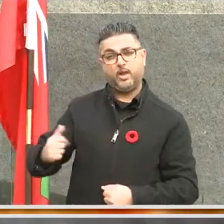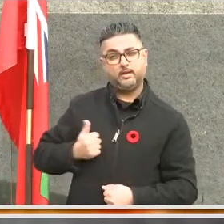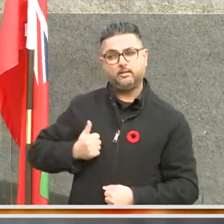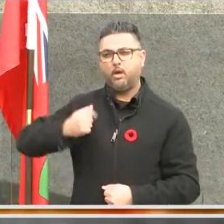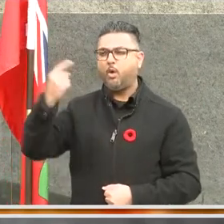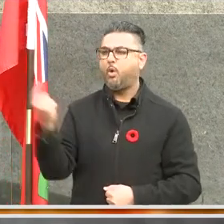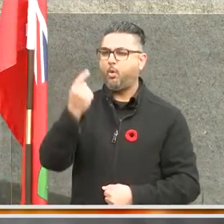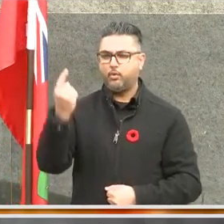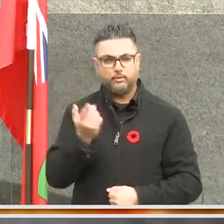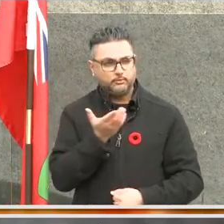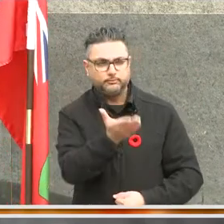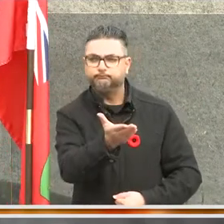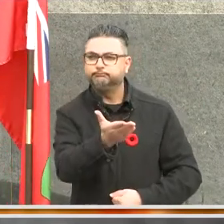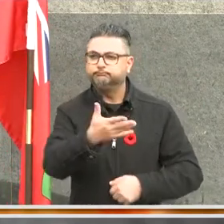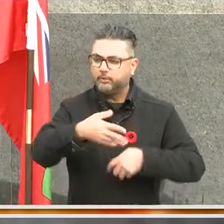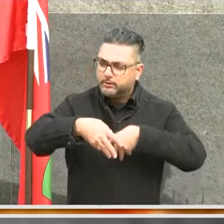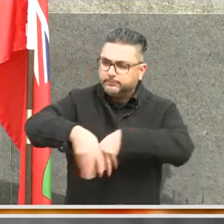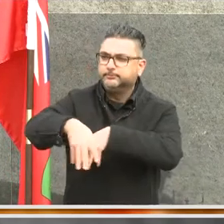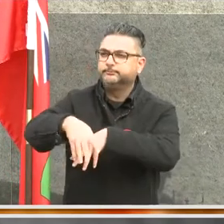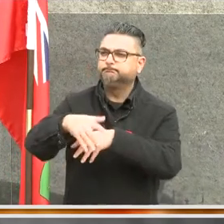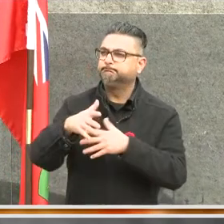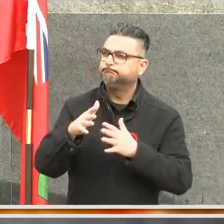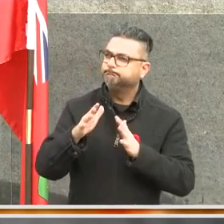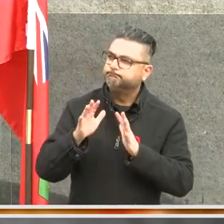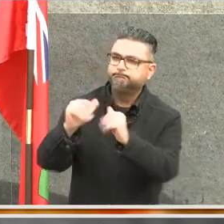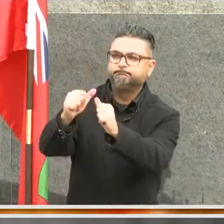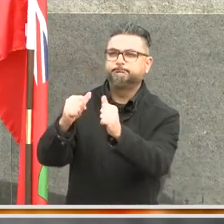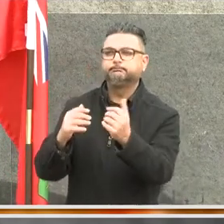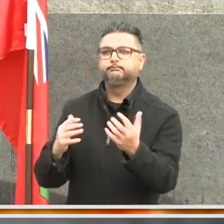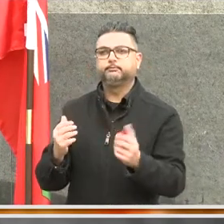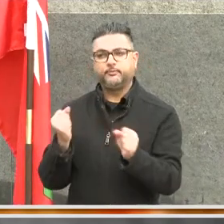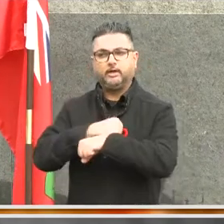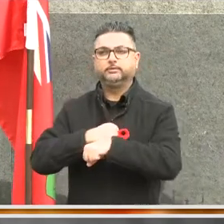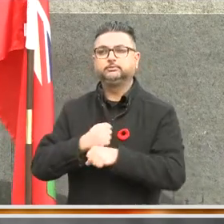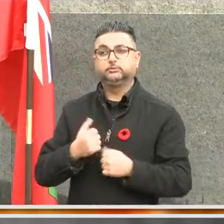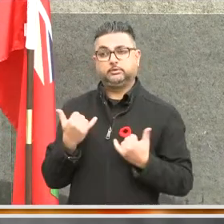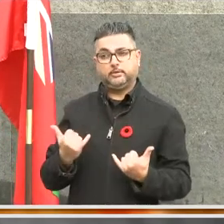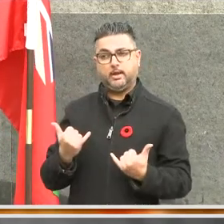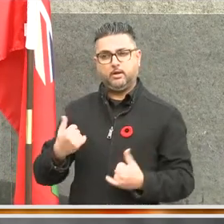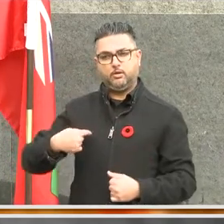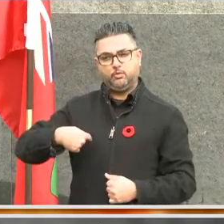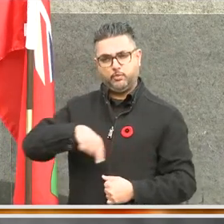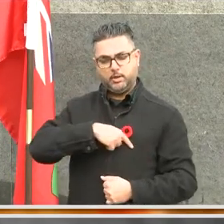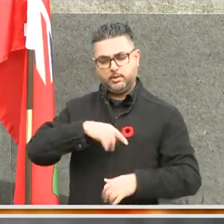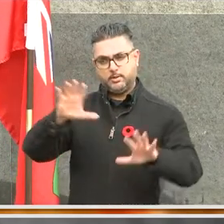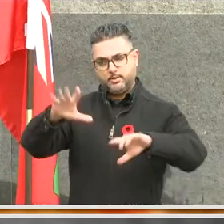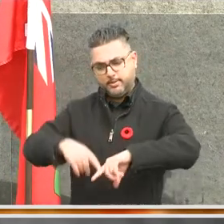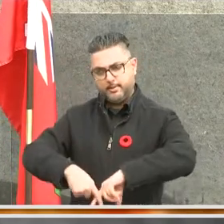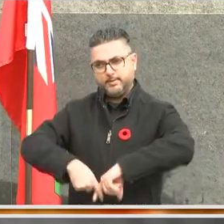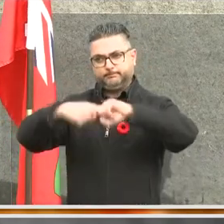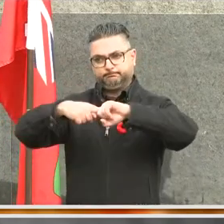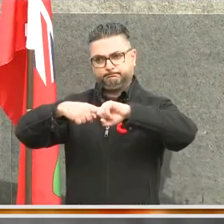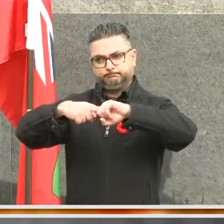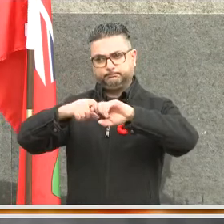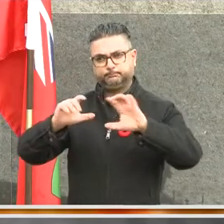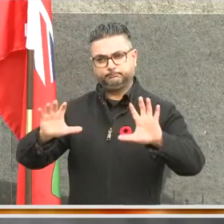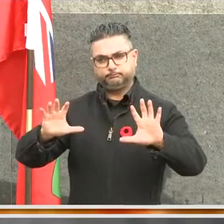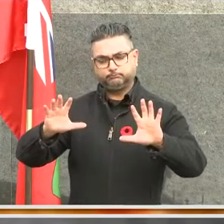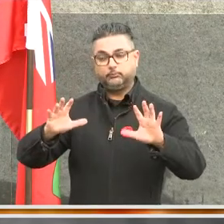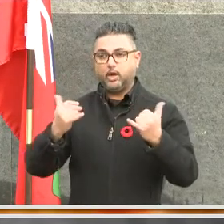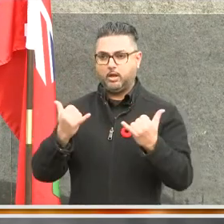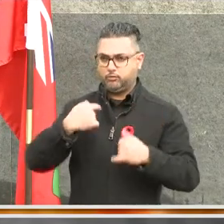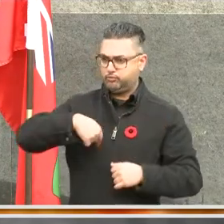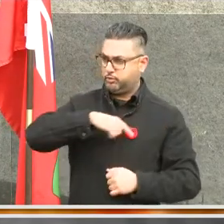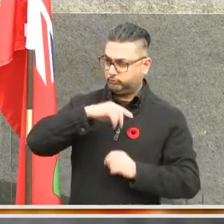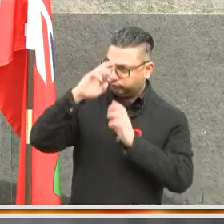all. Let us pause this week and show our respect to those who have fought for our democracy